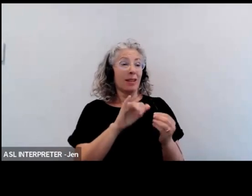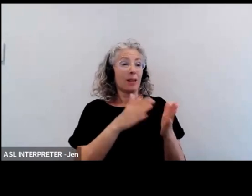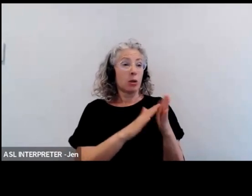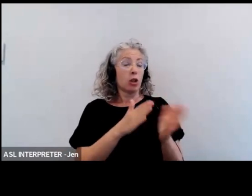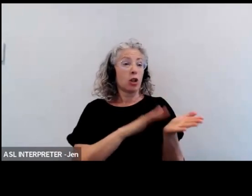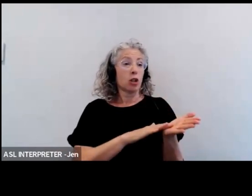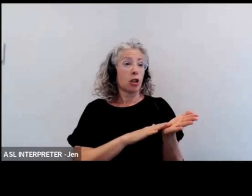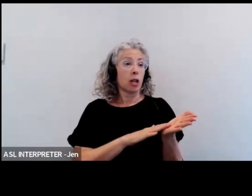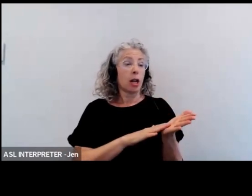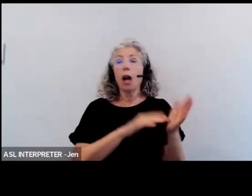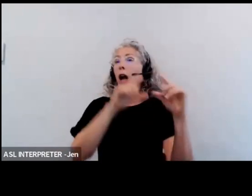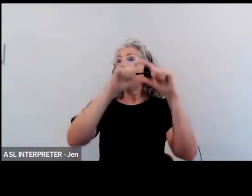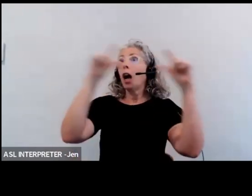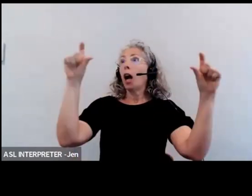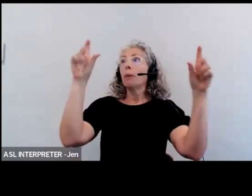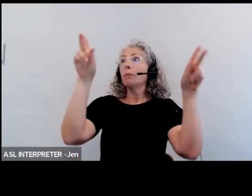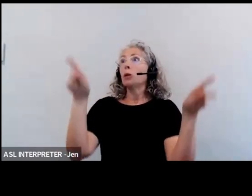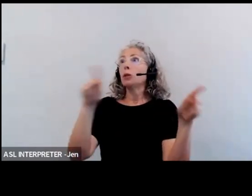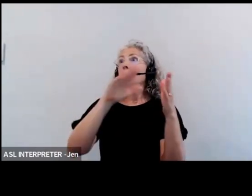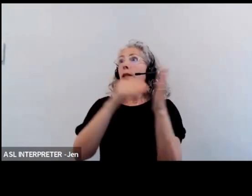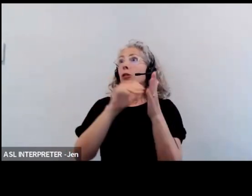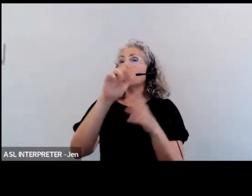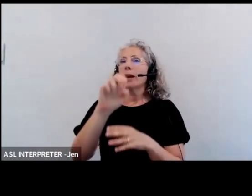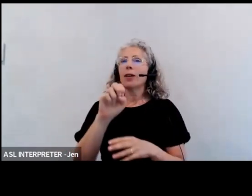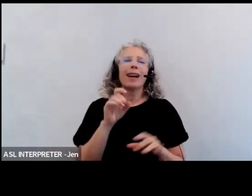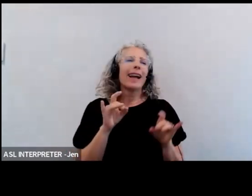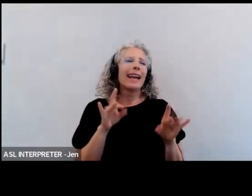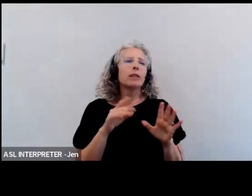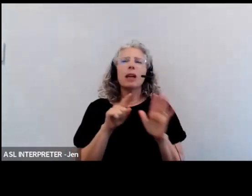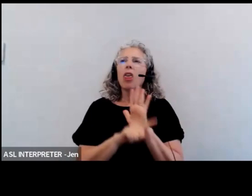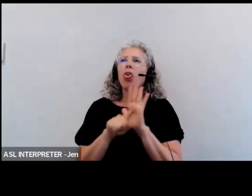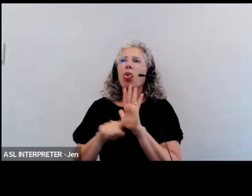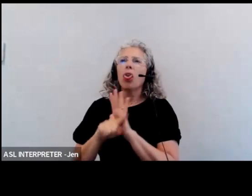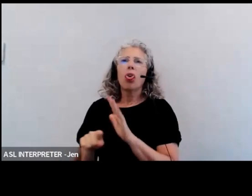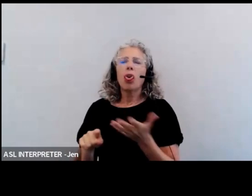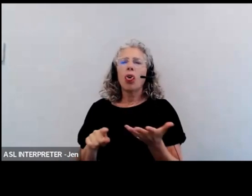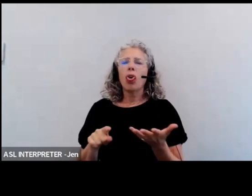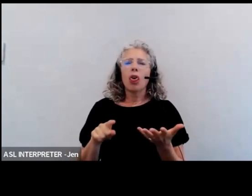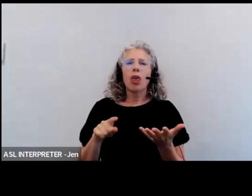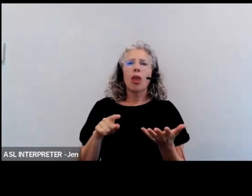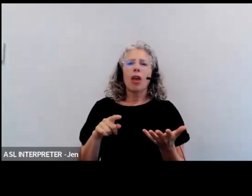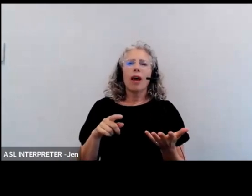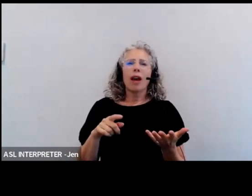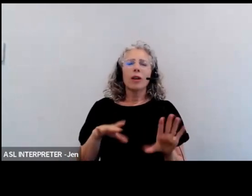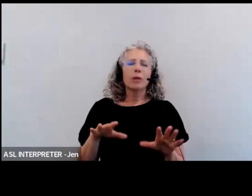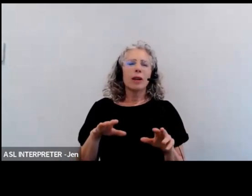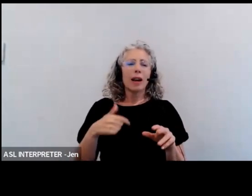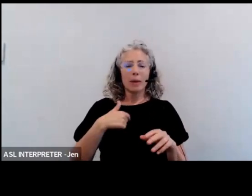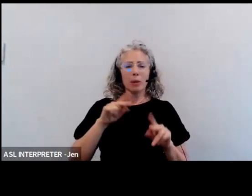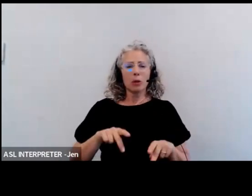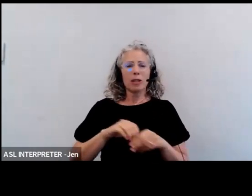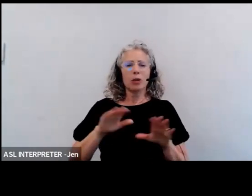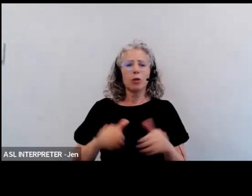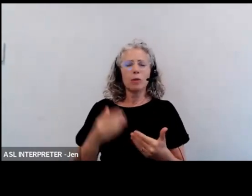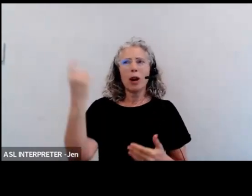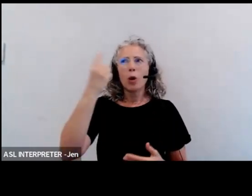all about person-centered care. And I really hate to be a downer. And I've always been that person in the room who's been the downer